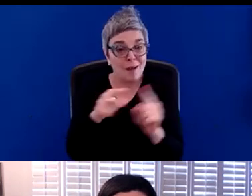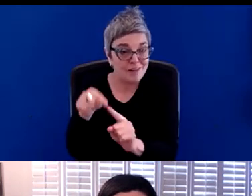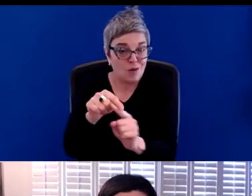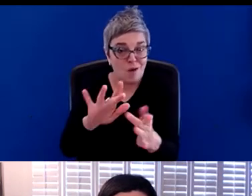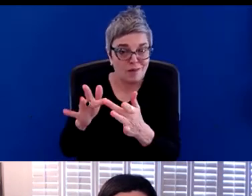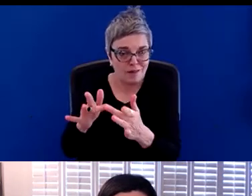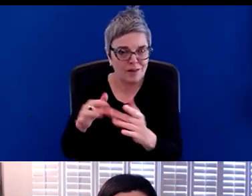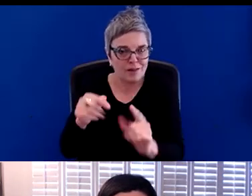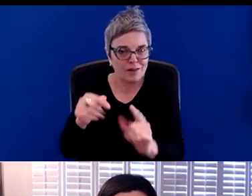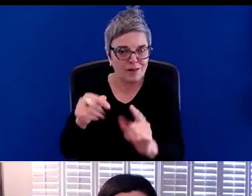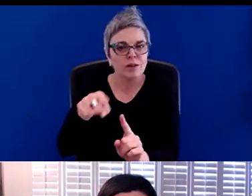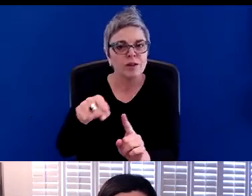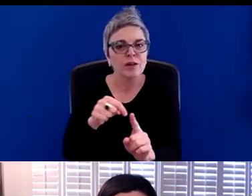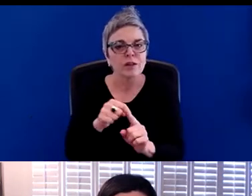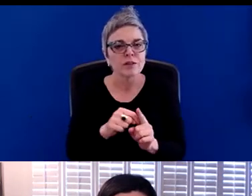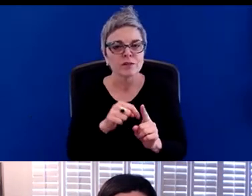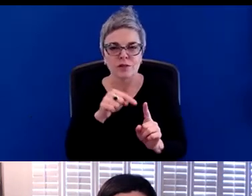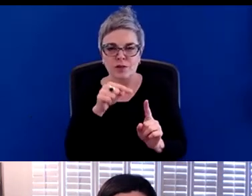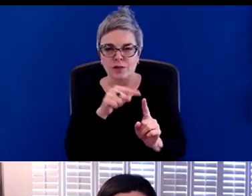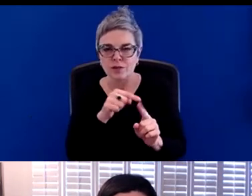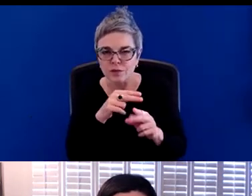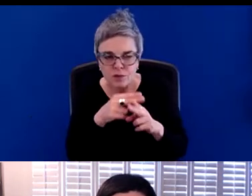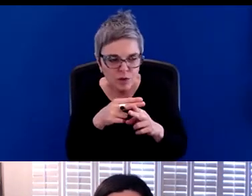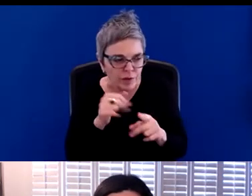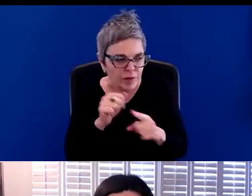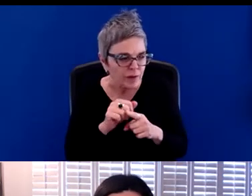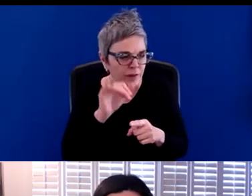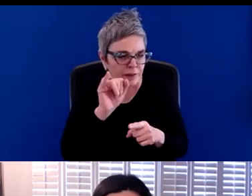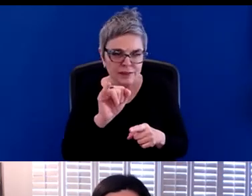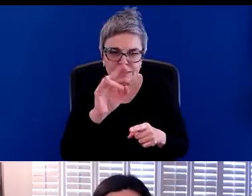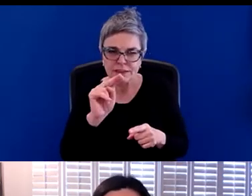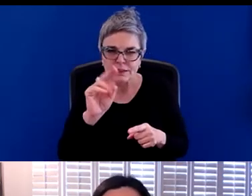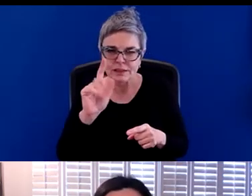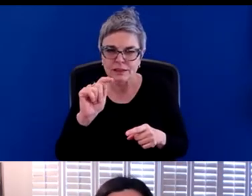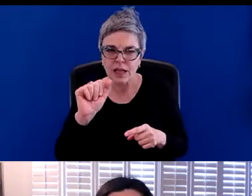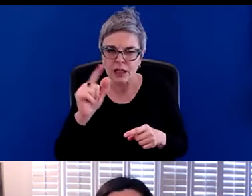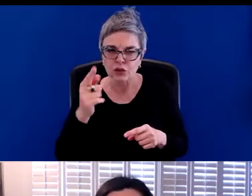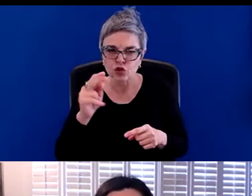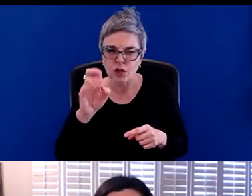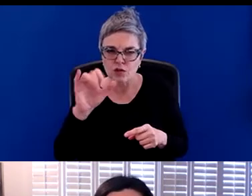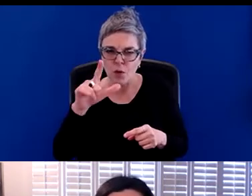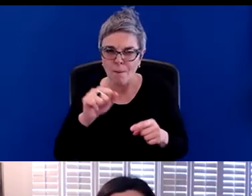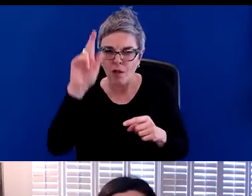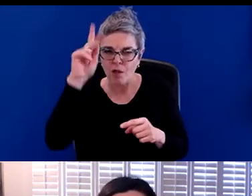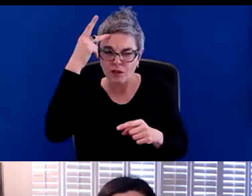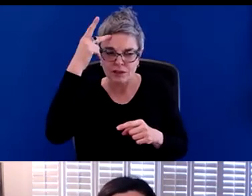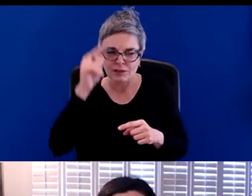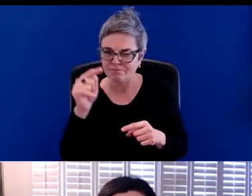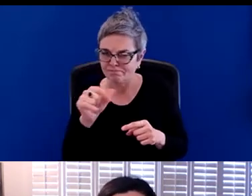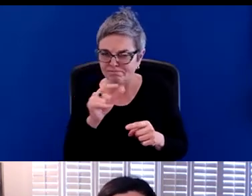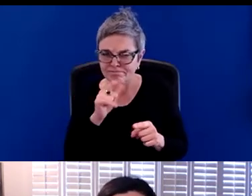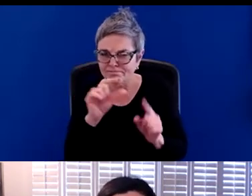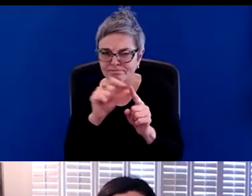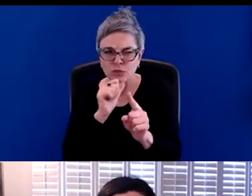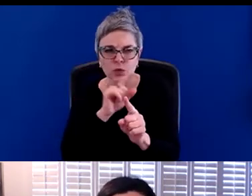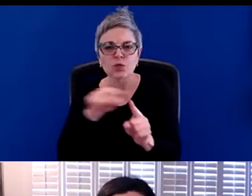what Sidney Taro would call the contentious politics. And so in that space, then the work we do as